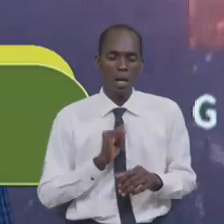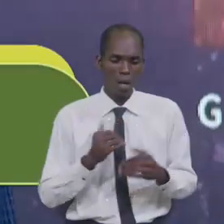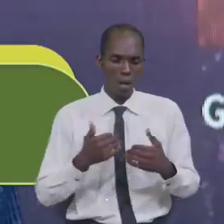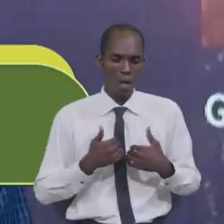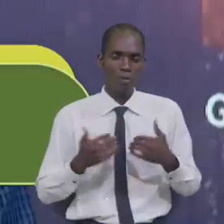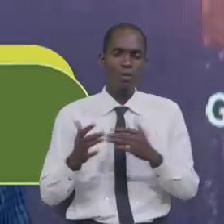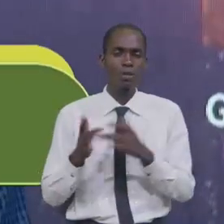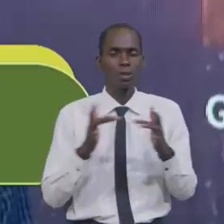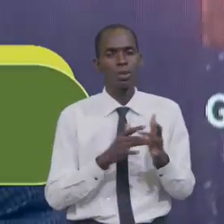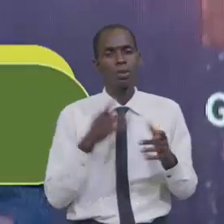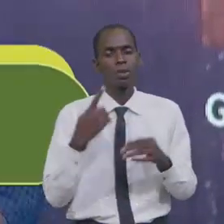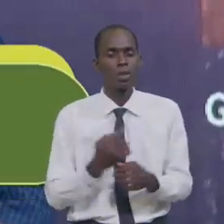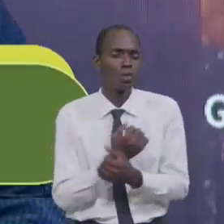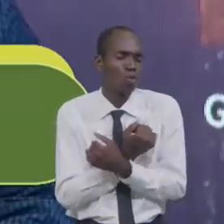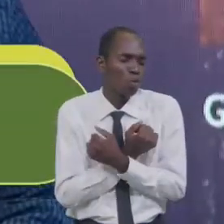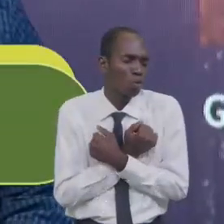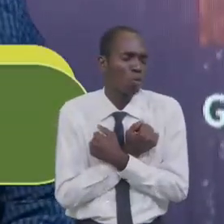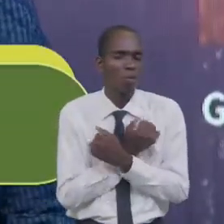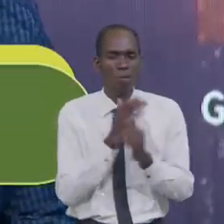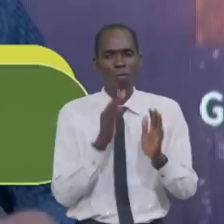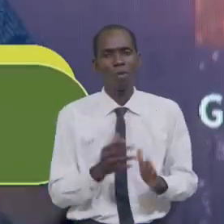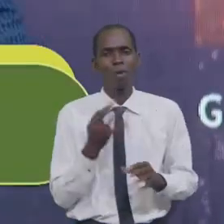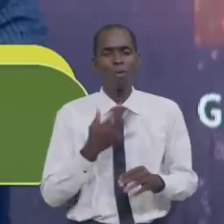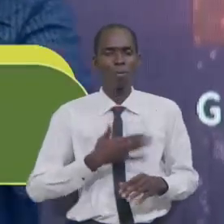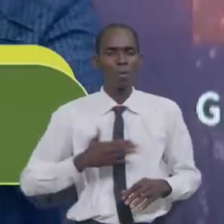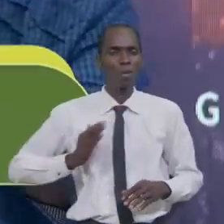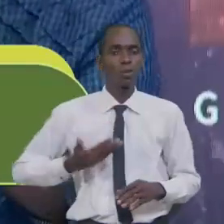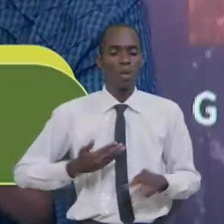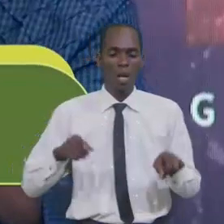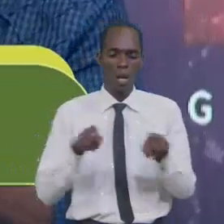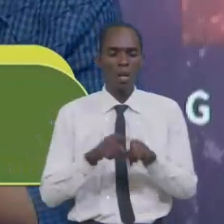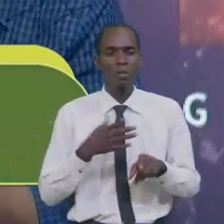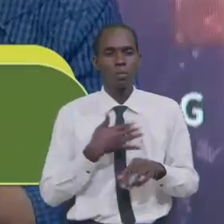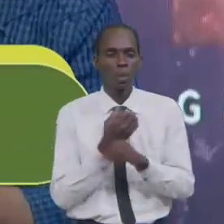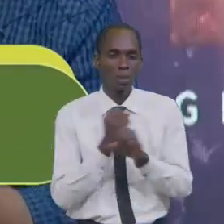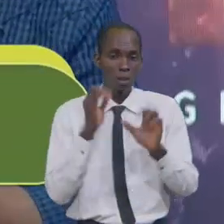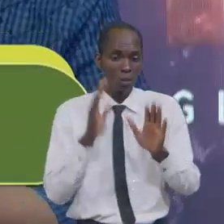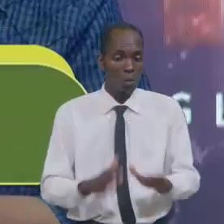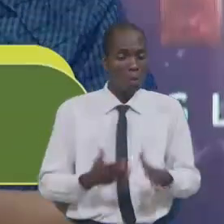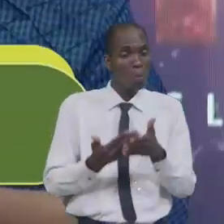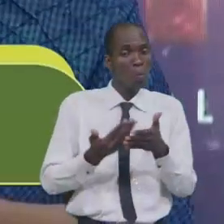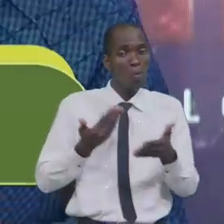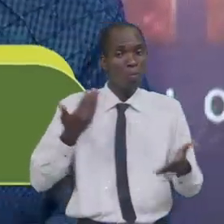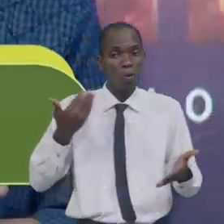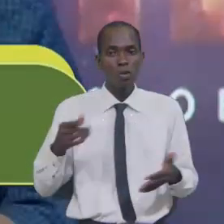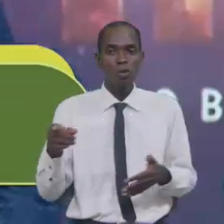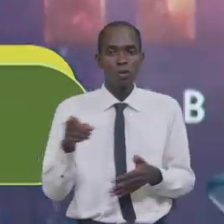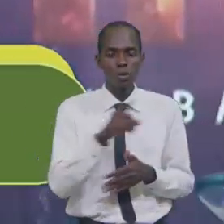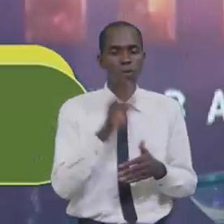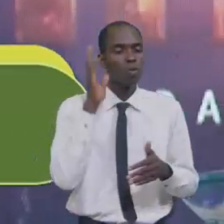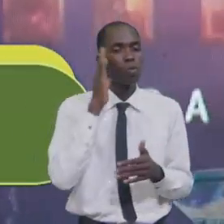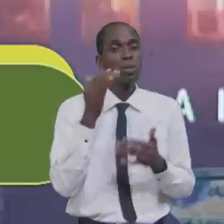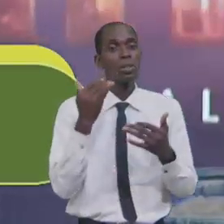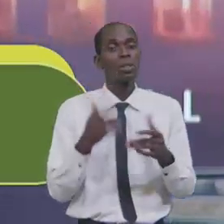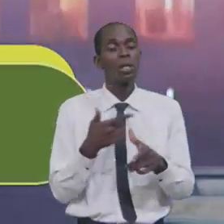lover of my soul, as my savior, lest You have stature without